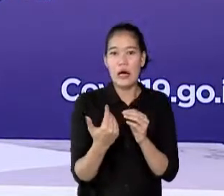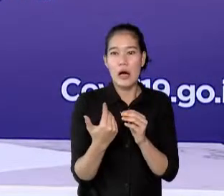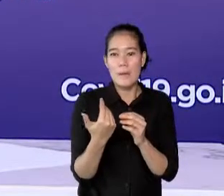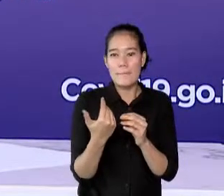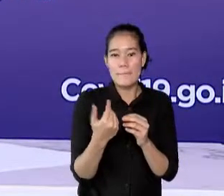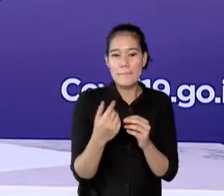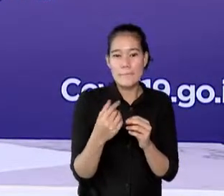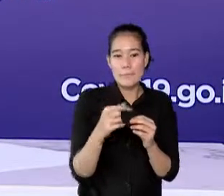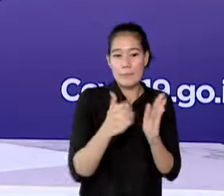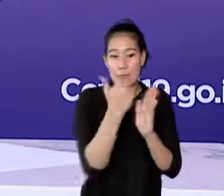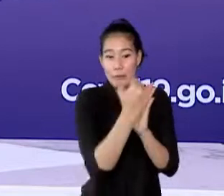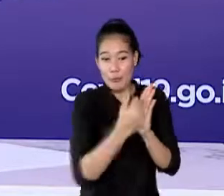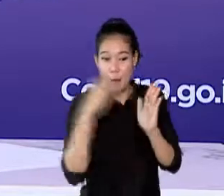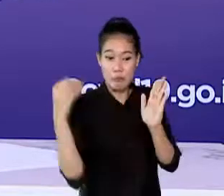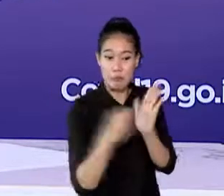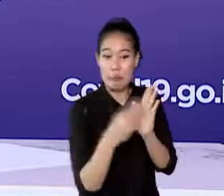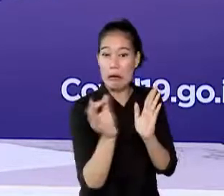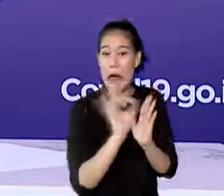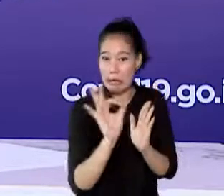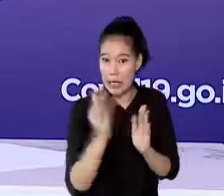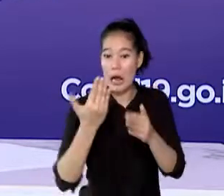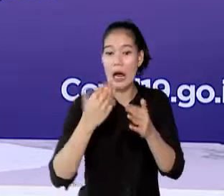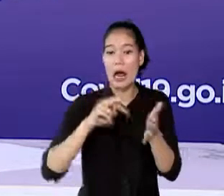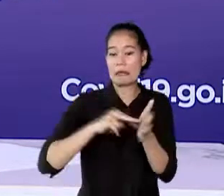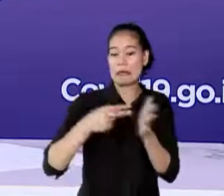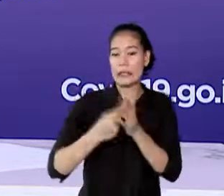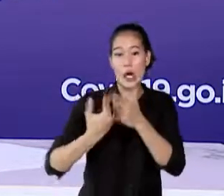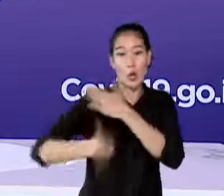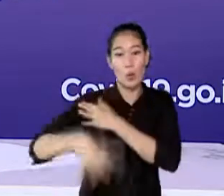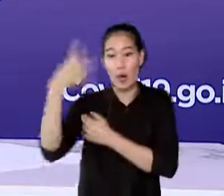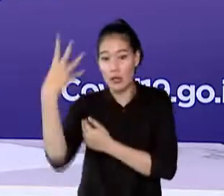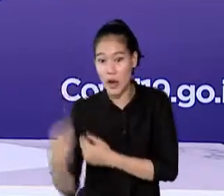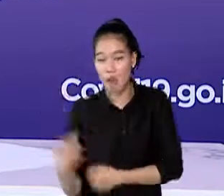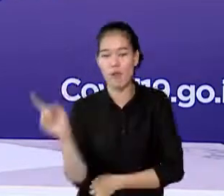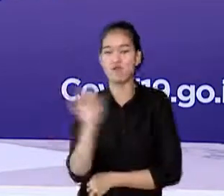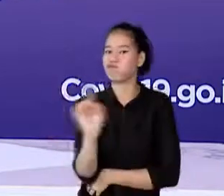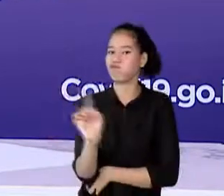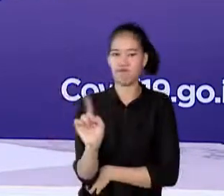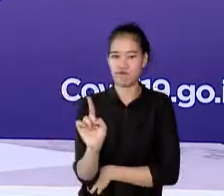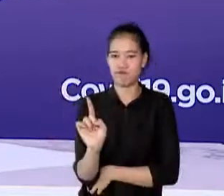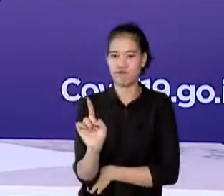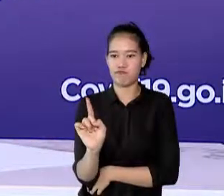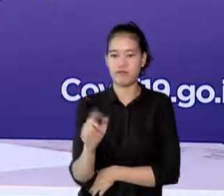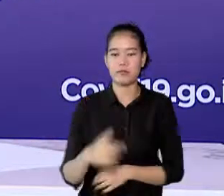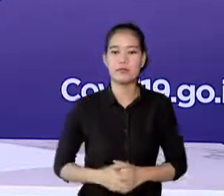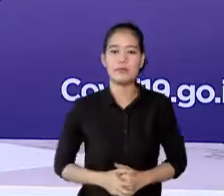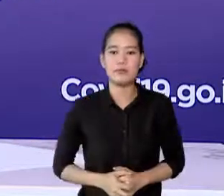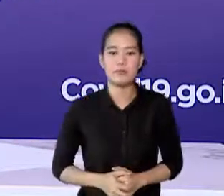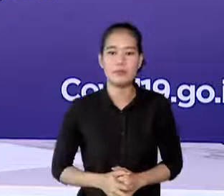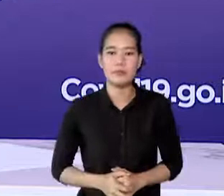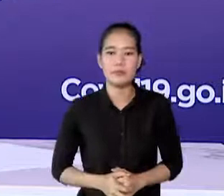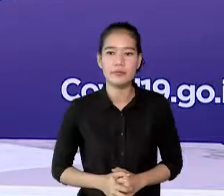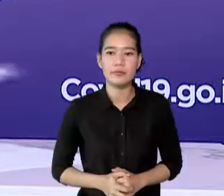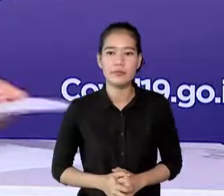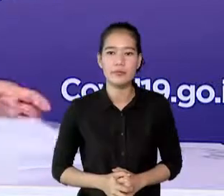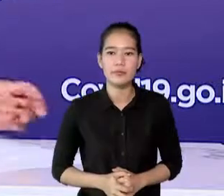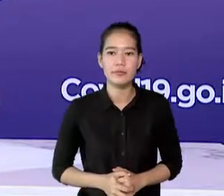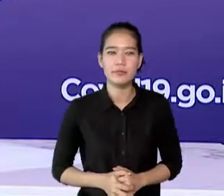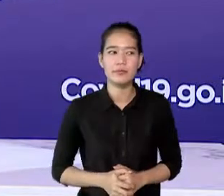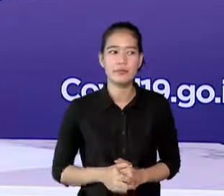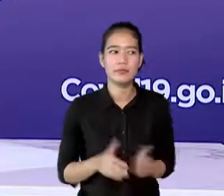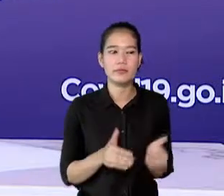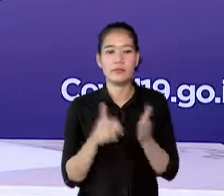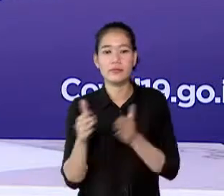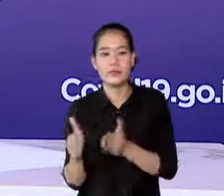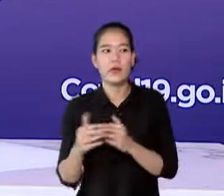permitted. If it does not meet the above requirements, a travel permit will not be issued. And also,